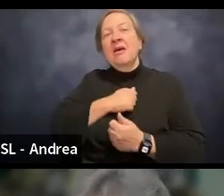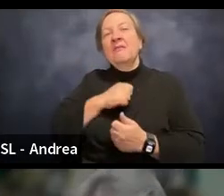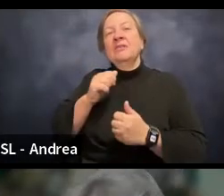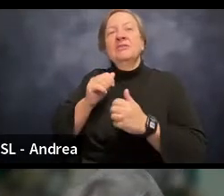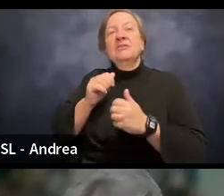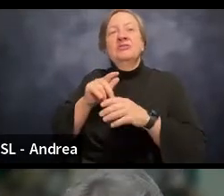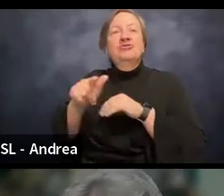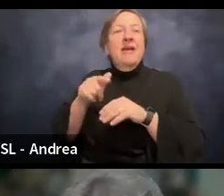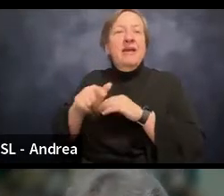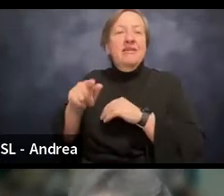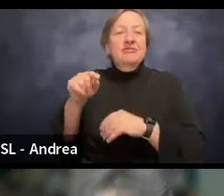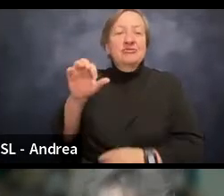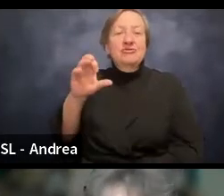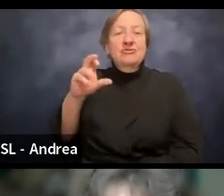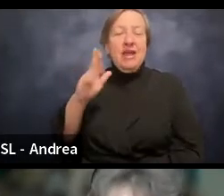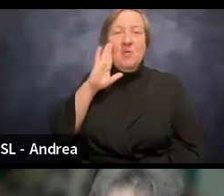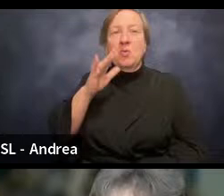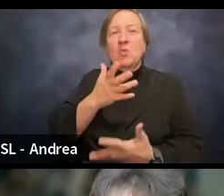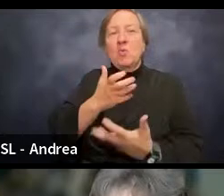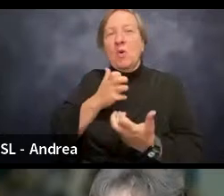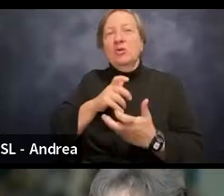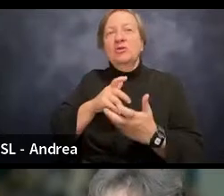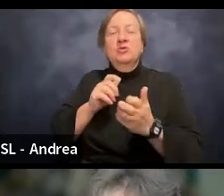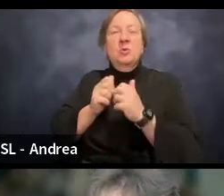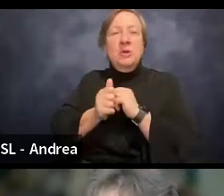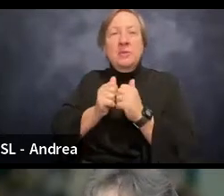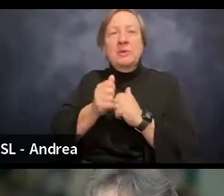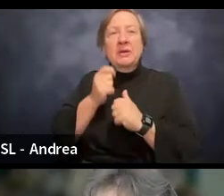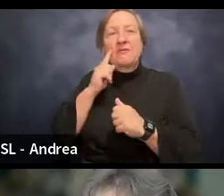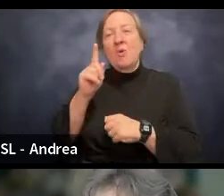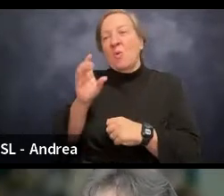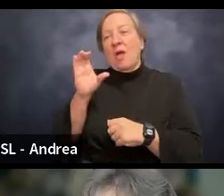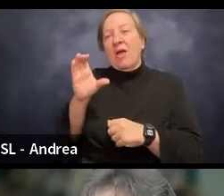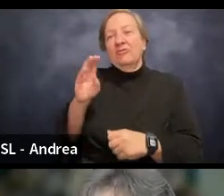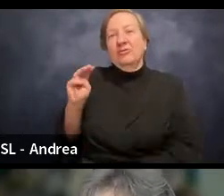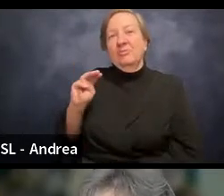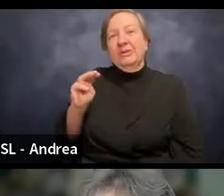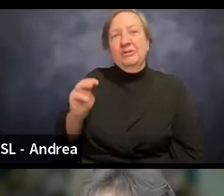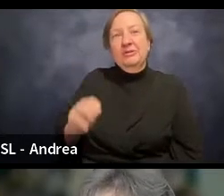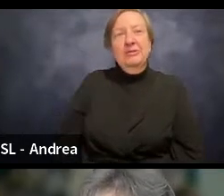have wanted to compete for maybe the 100-meter.